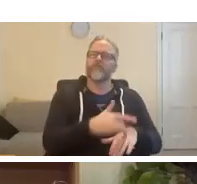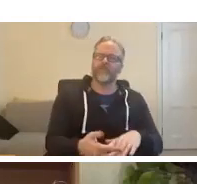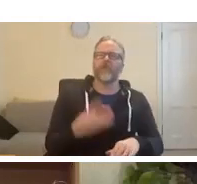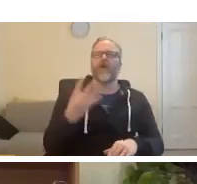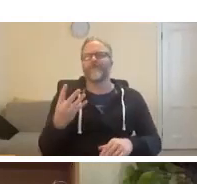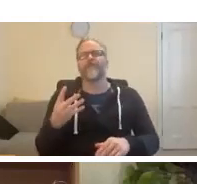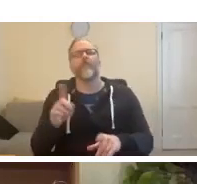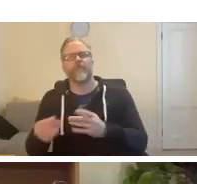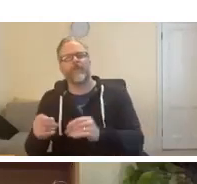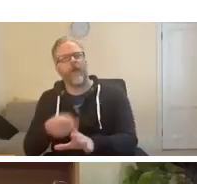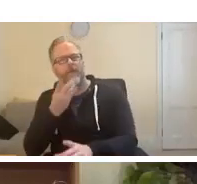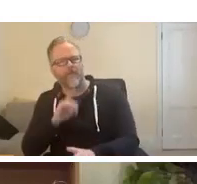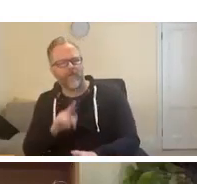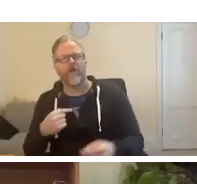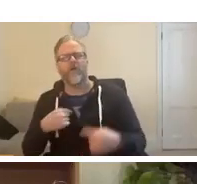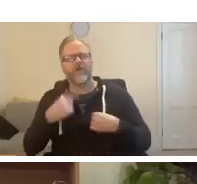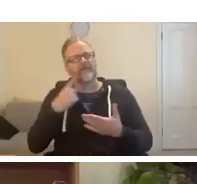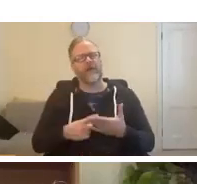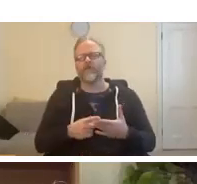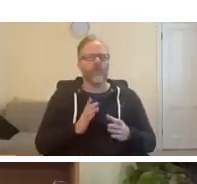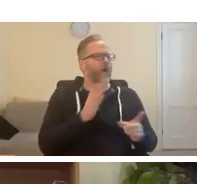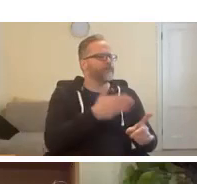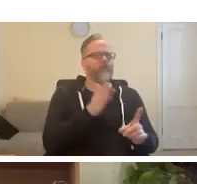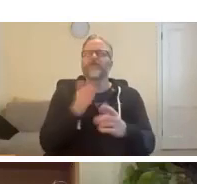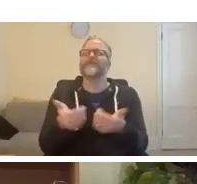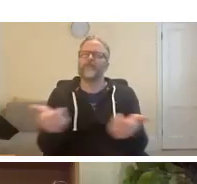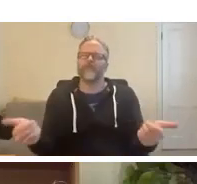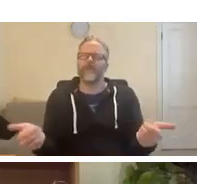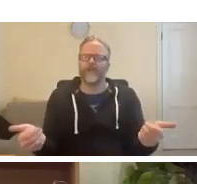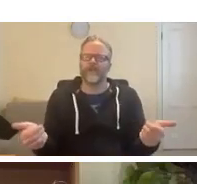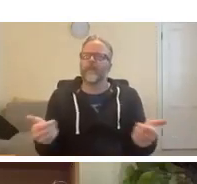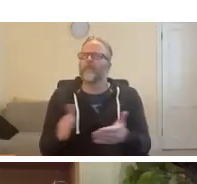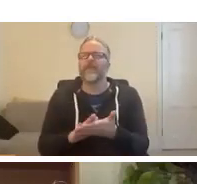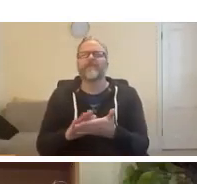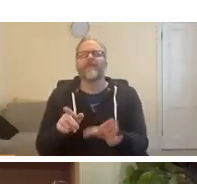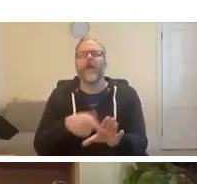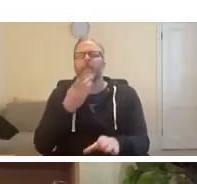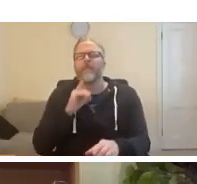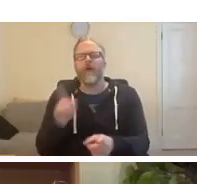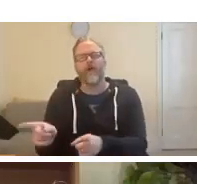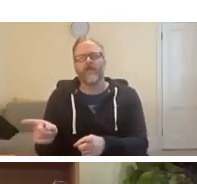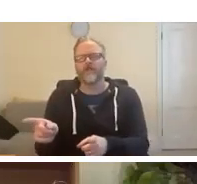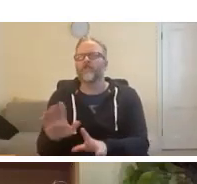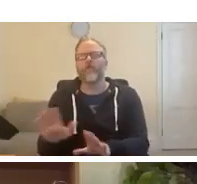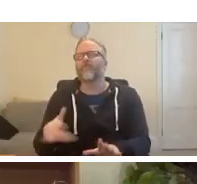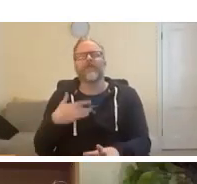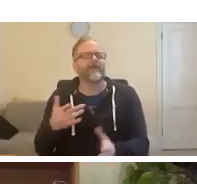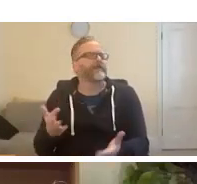with young peoples, and we decided to approach them separately so that young people don't